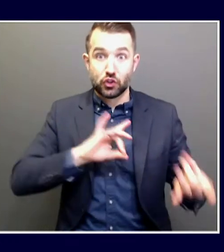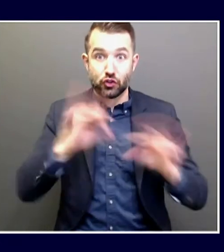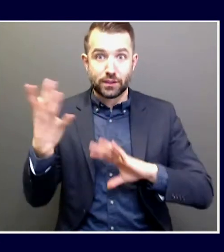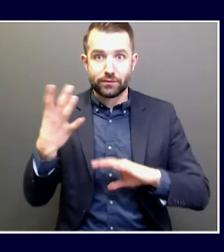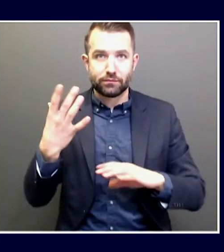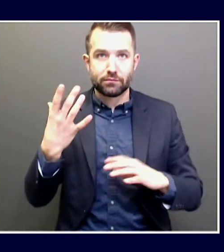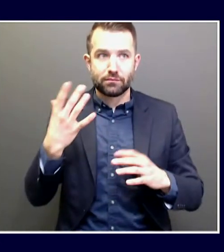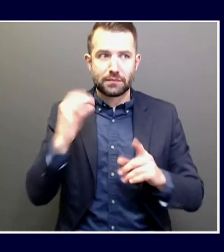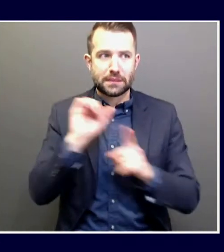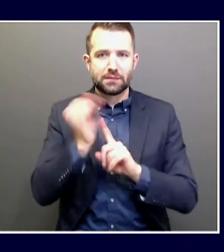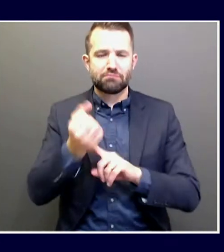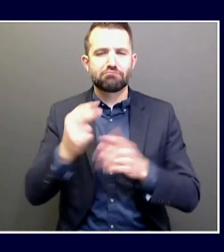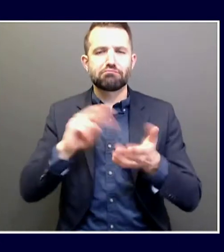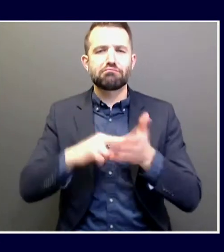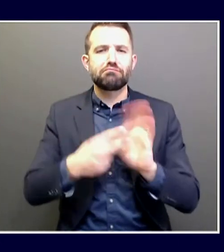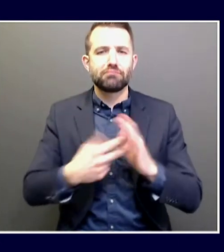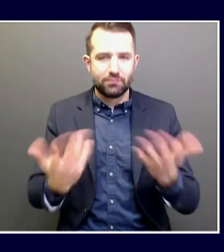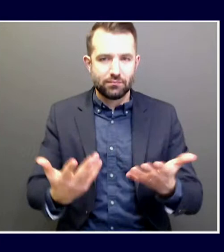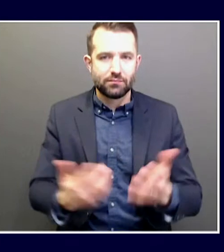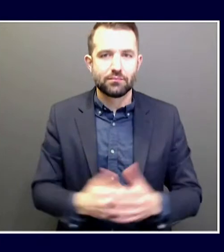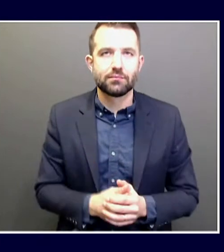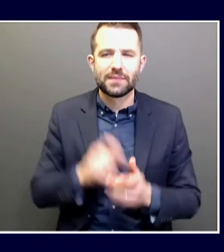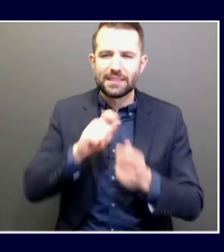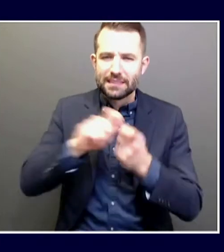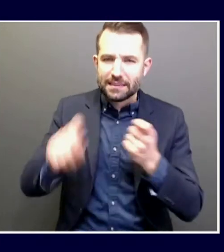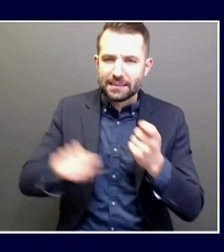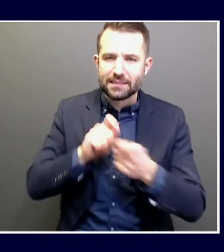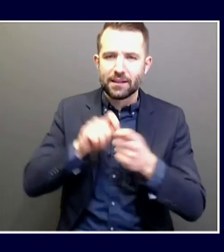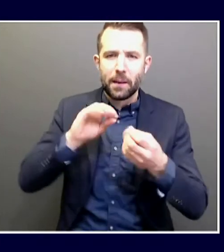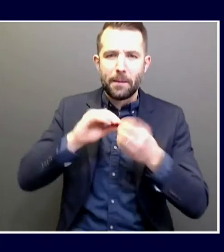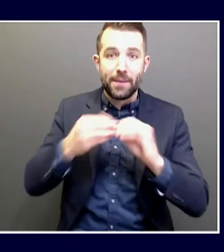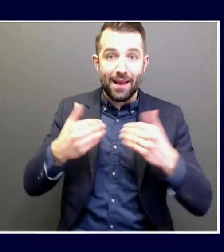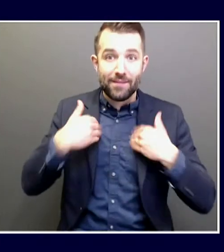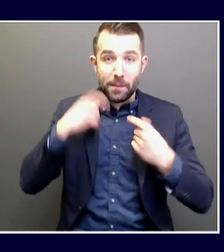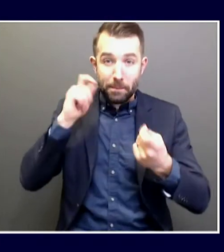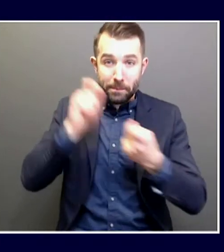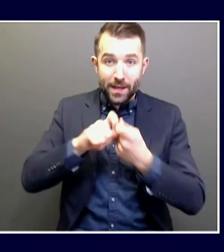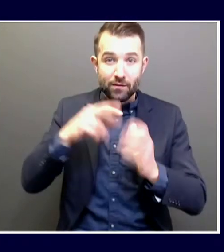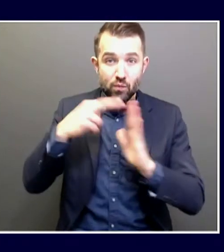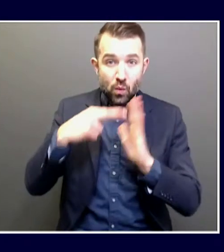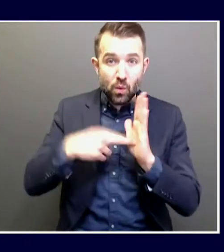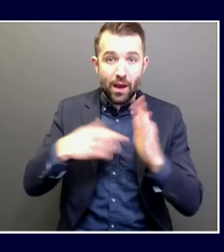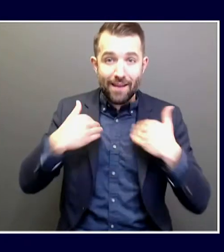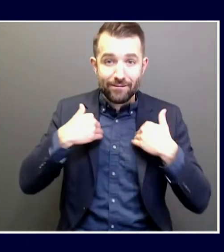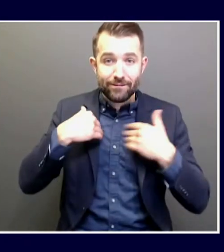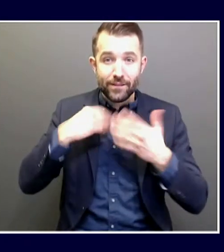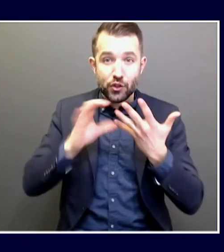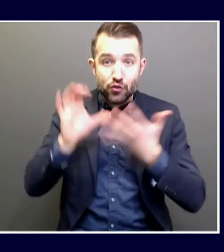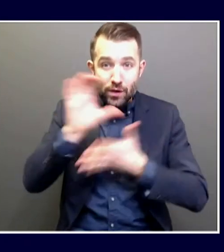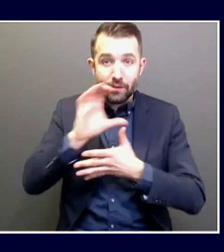is this a standard definition for all healthcare facilities in the state, or does it differ?